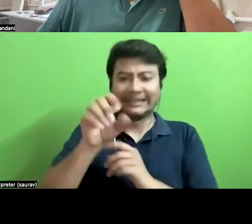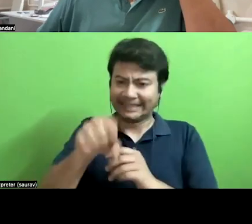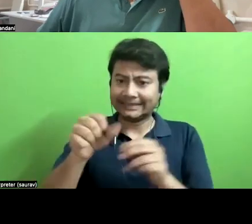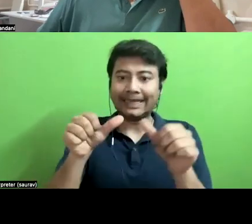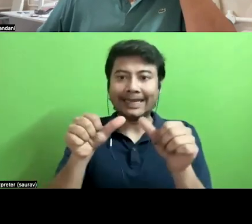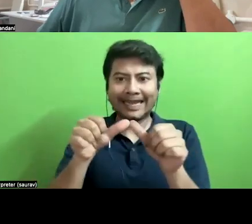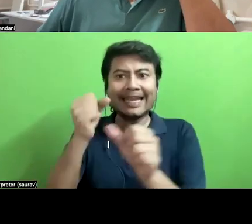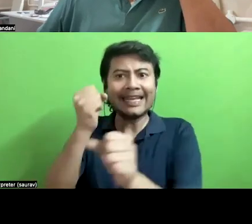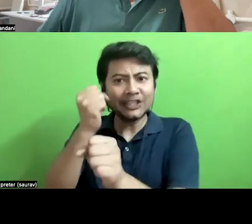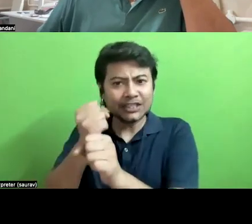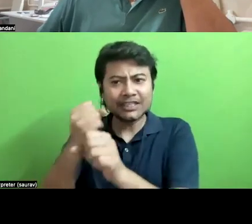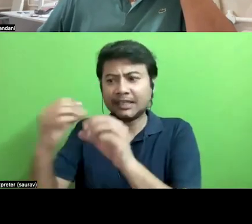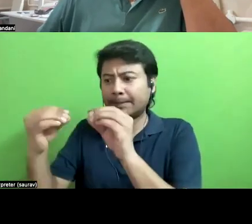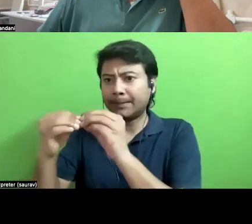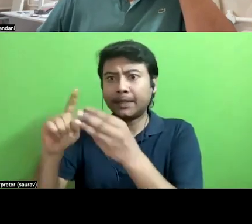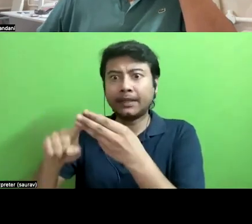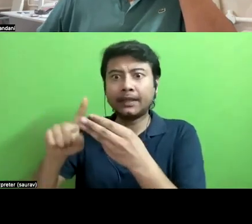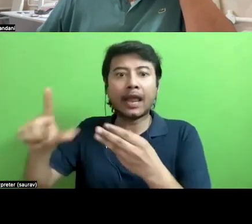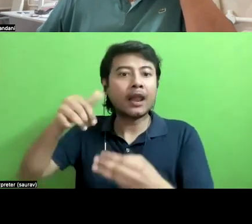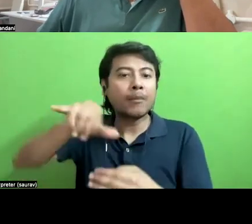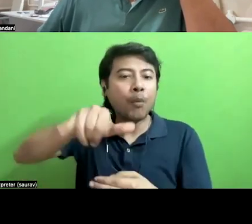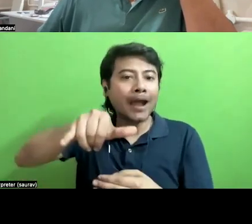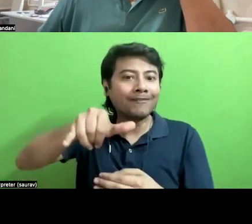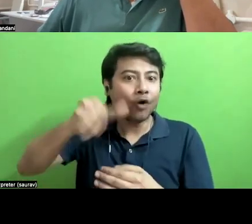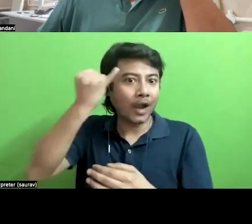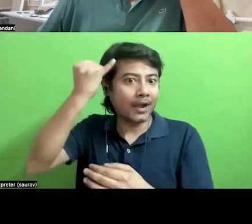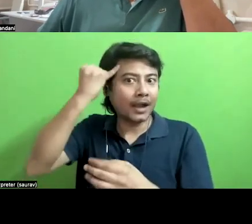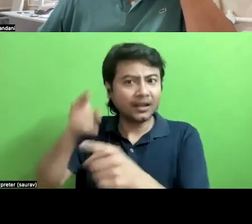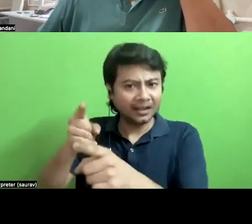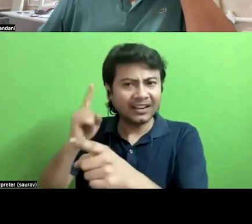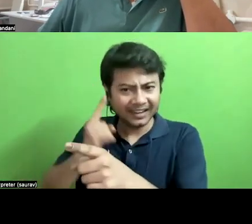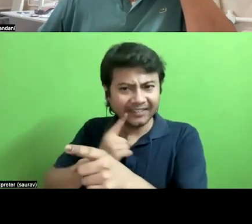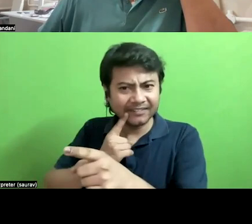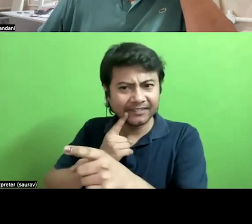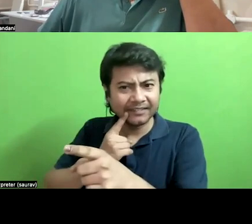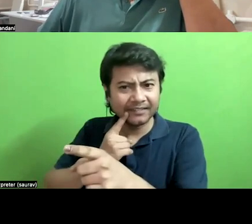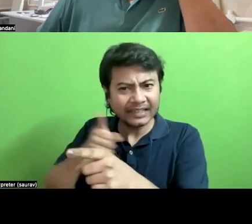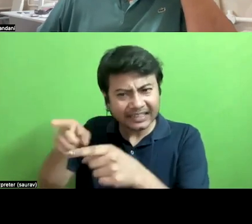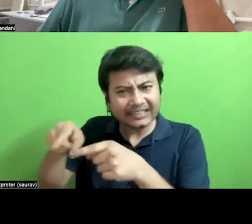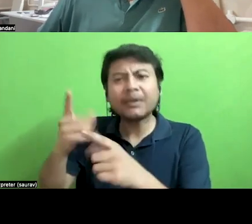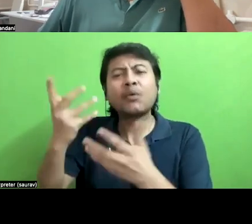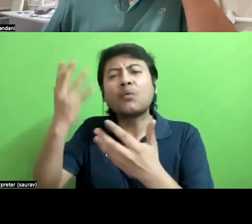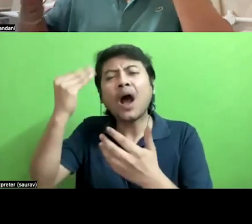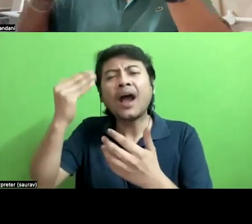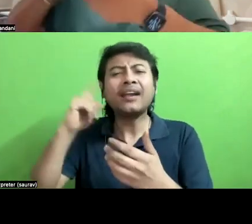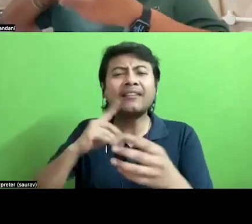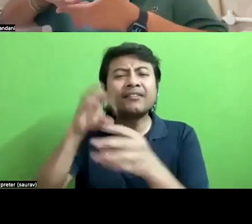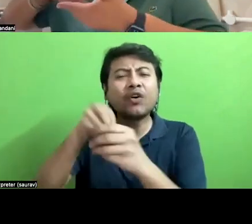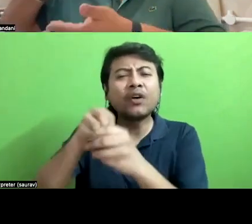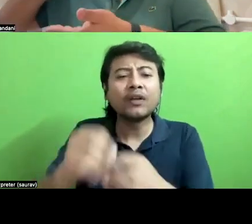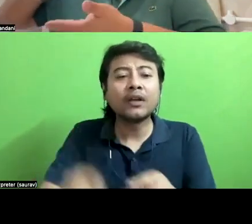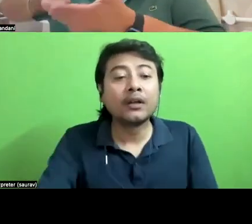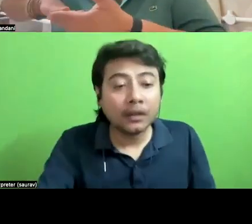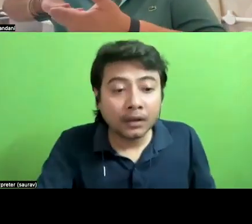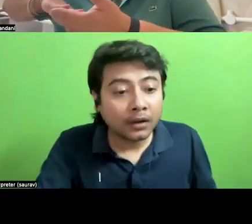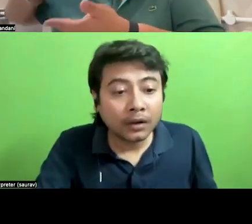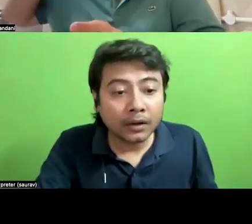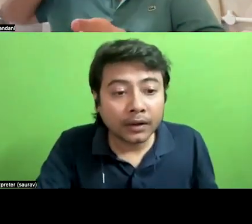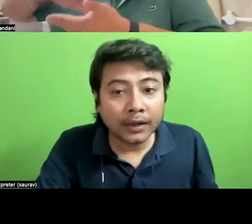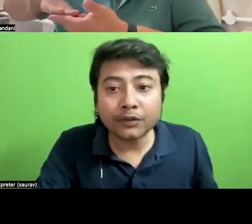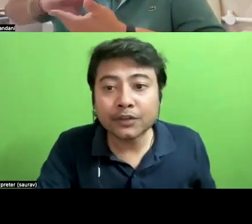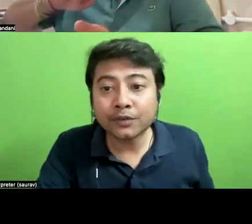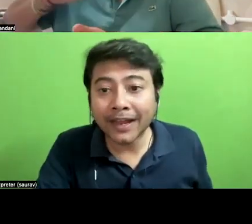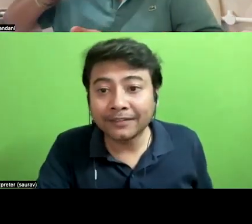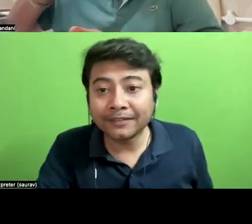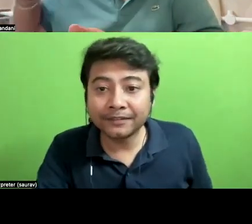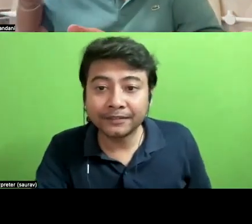was deaf himself, or he was hard of hearing, or something. There's some reason also he behaved this way. So whatever it is, no, he was not.